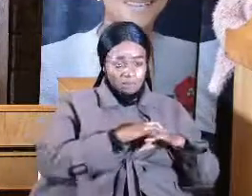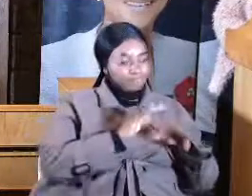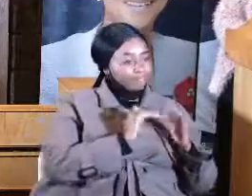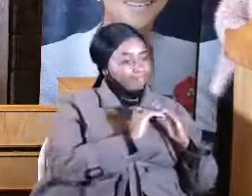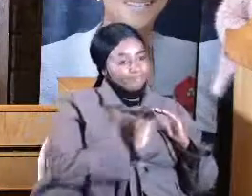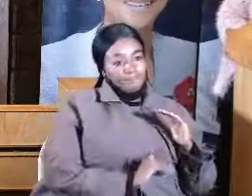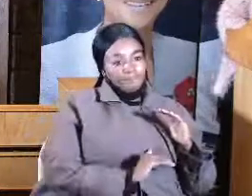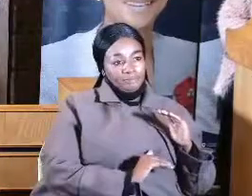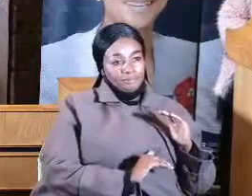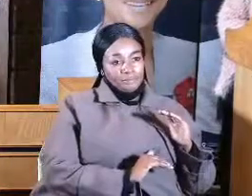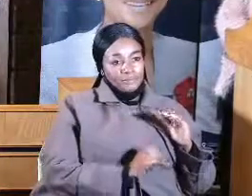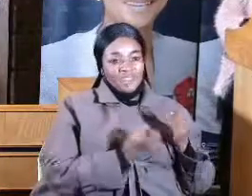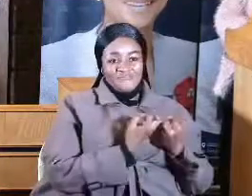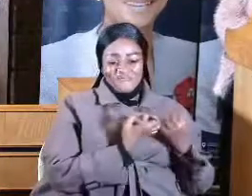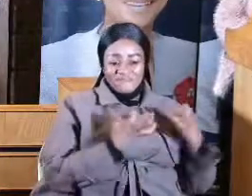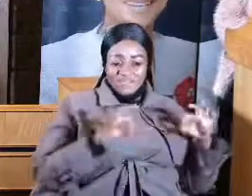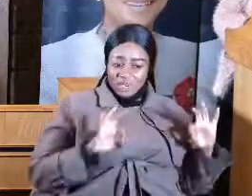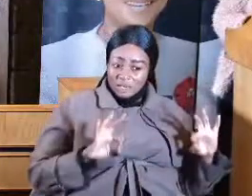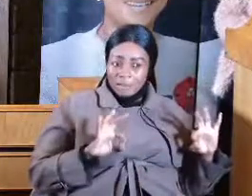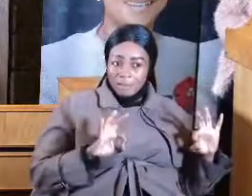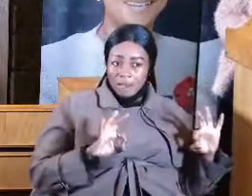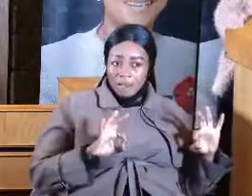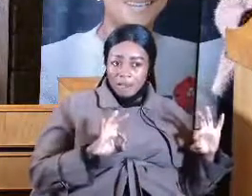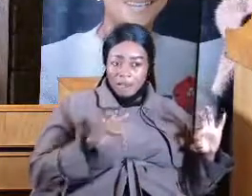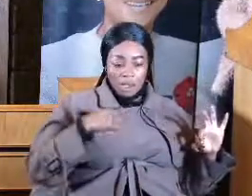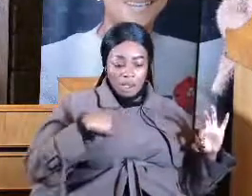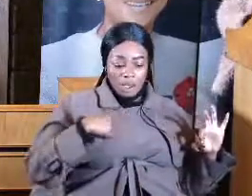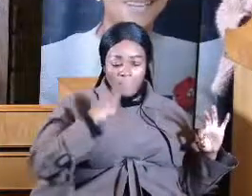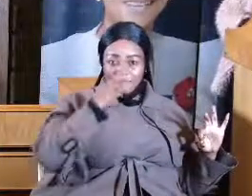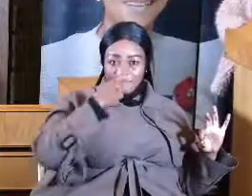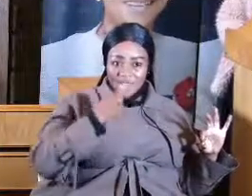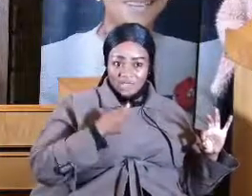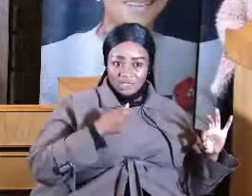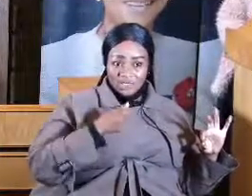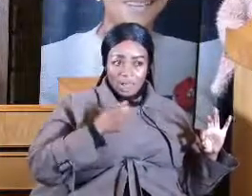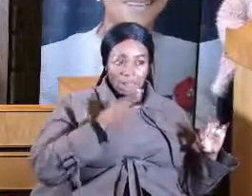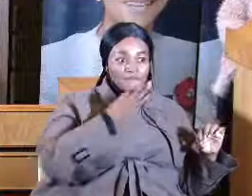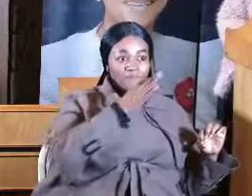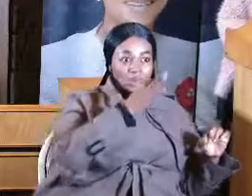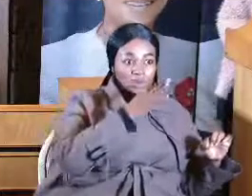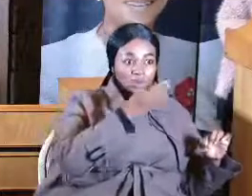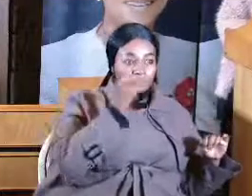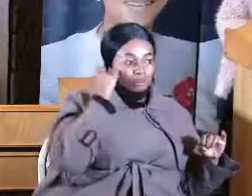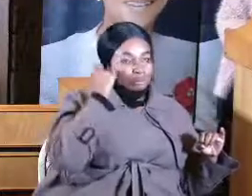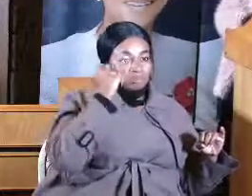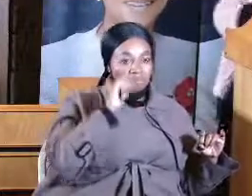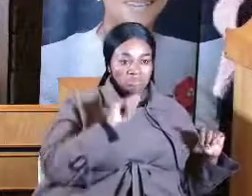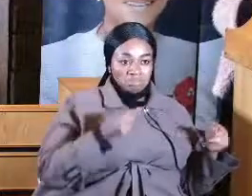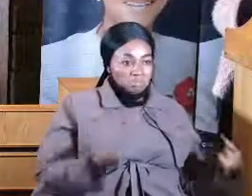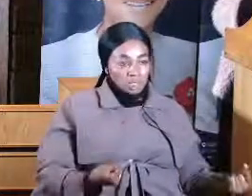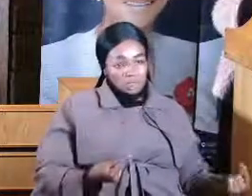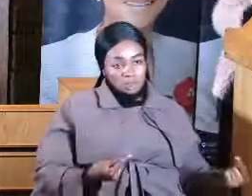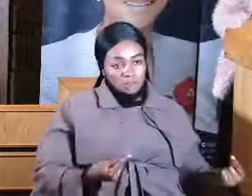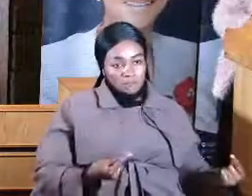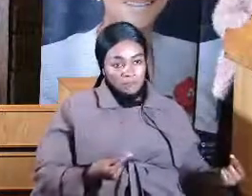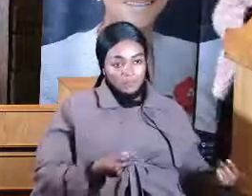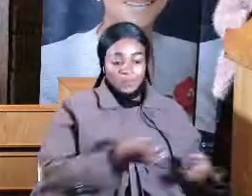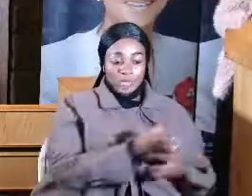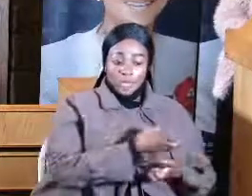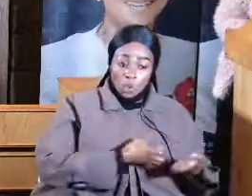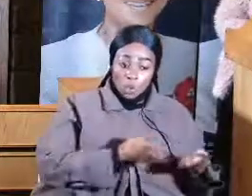Women do not have freedom to determine their own financial position and future. So we're talking about